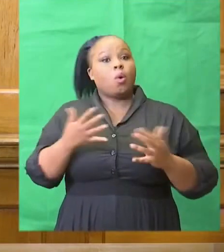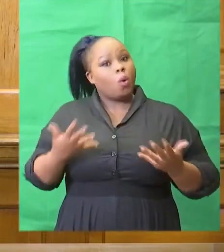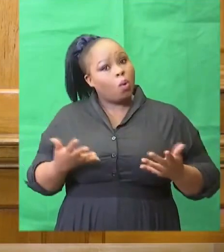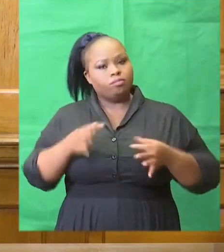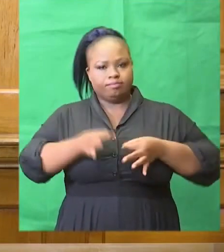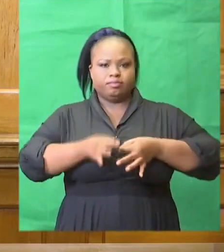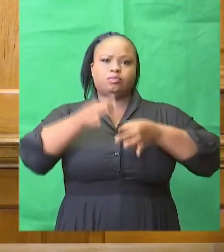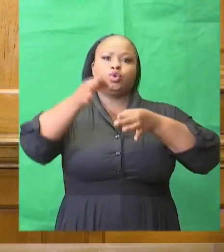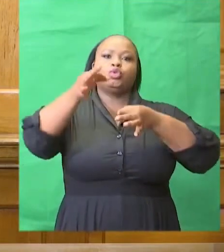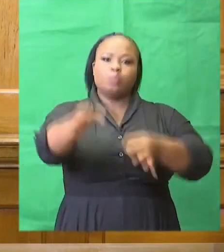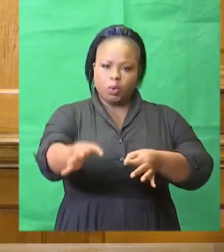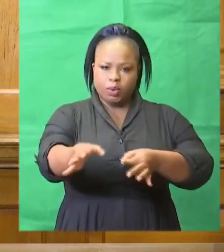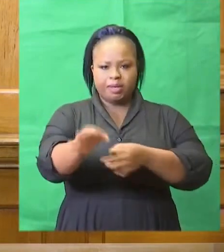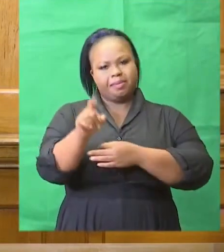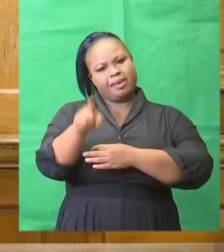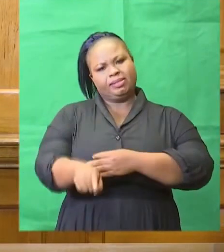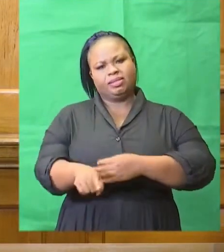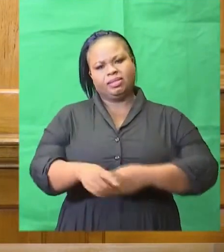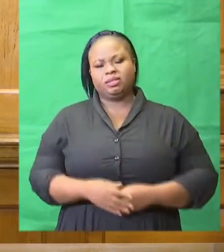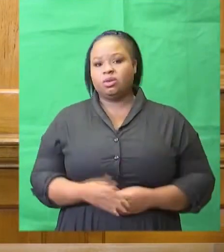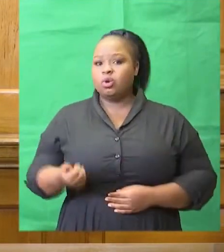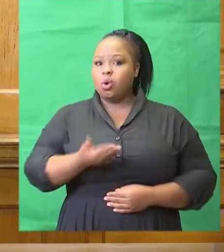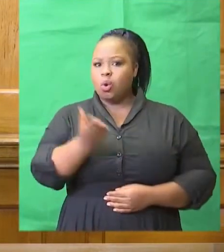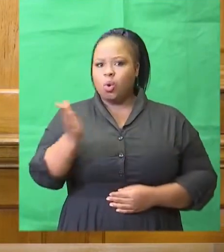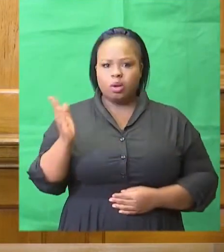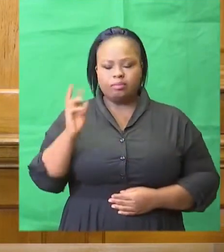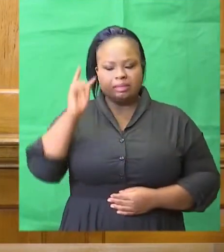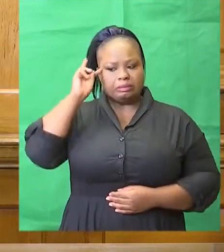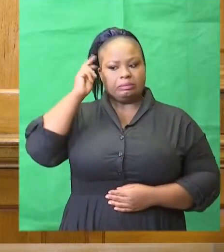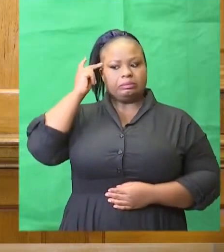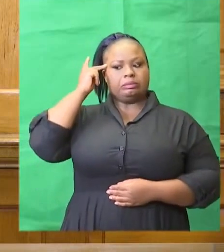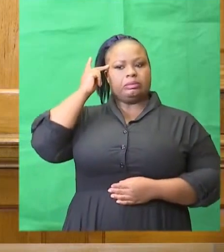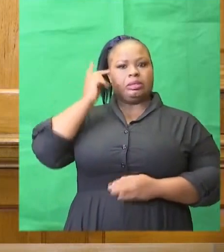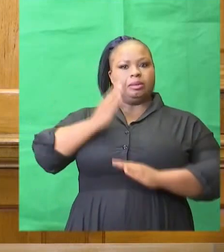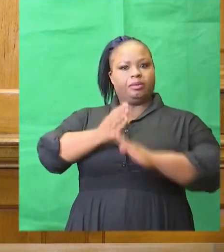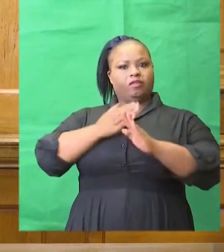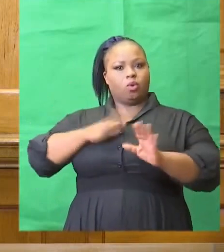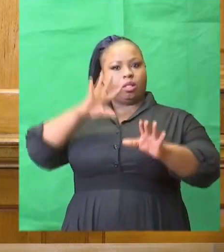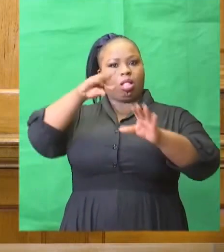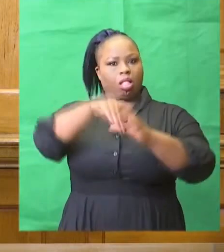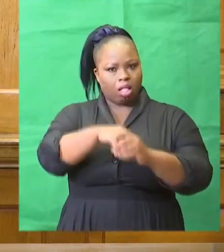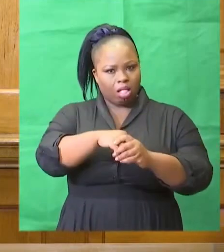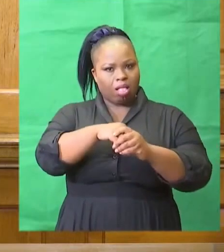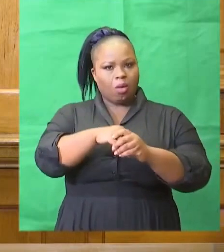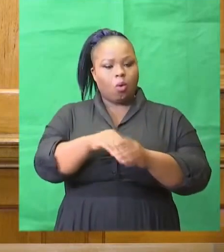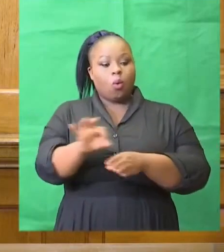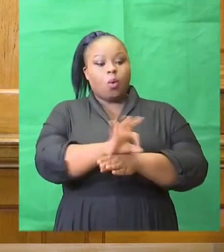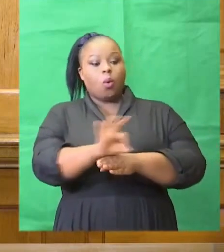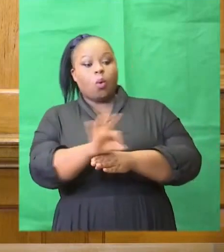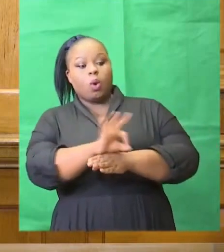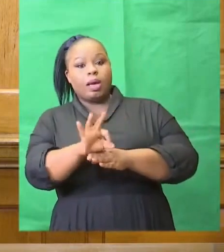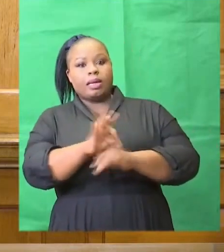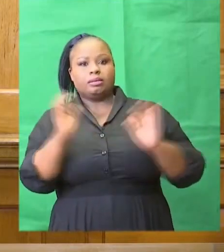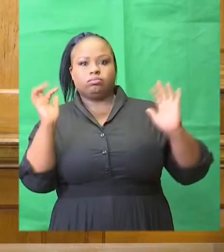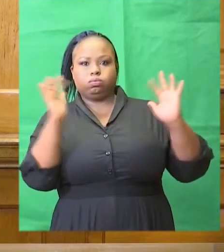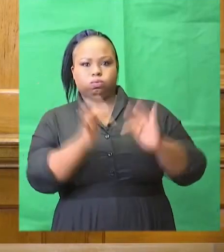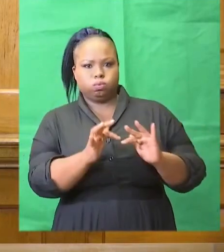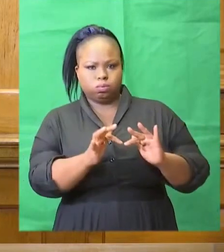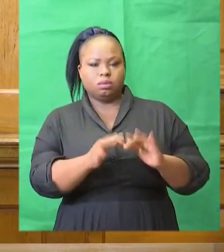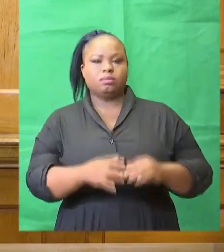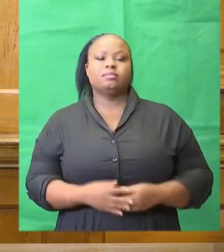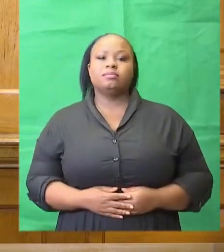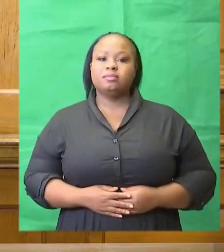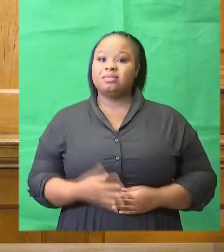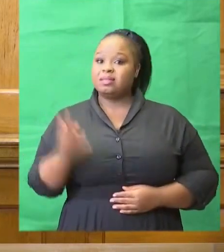postponed. And every person should think twice before attending or organizing such a gathering.